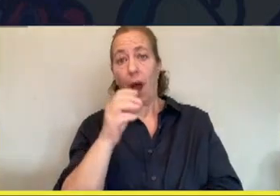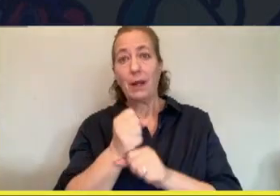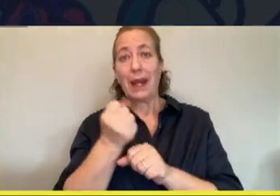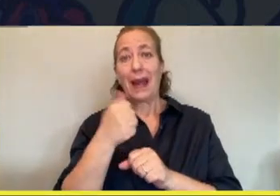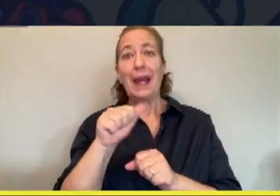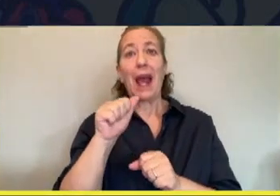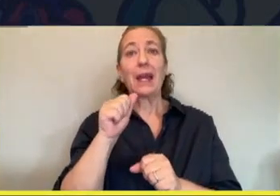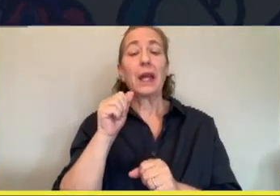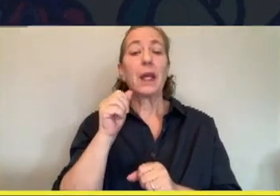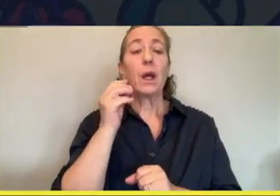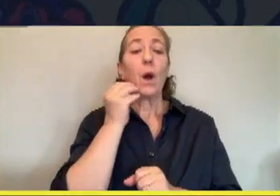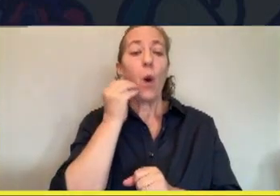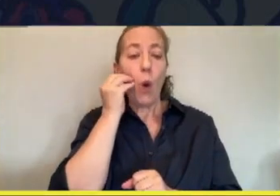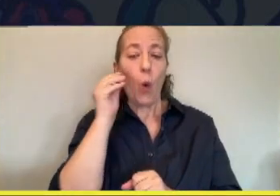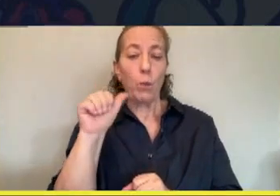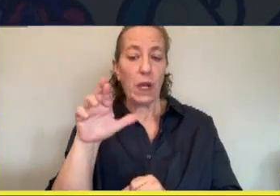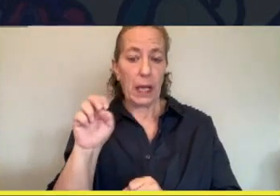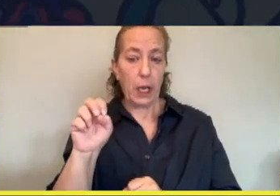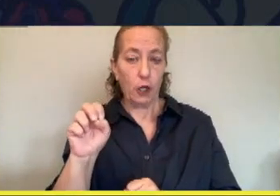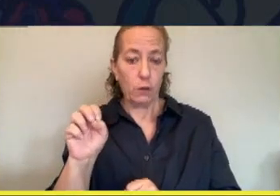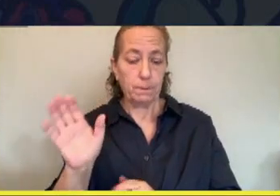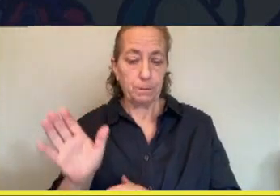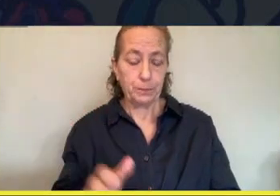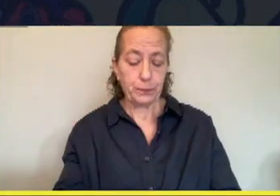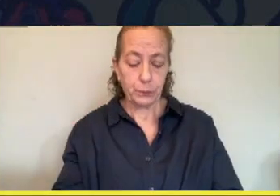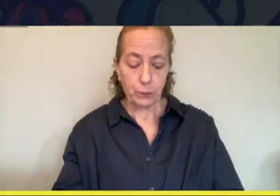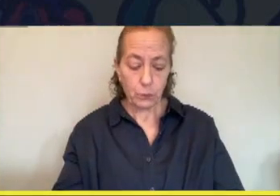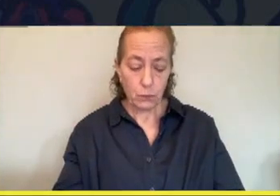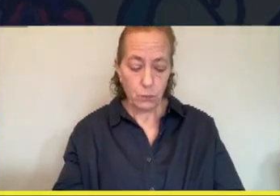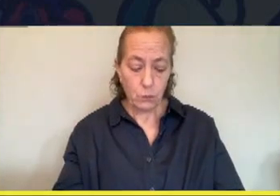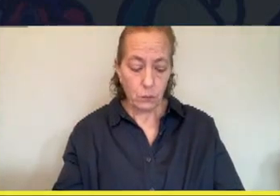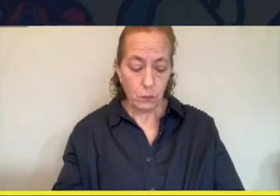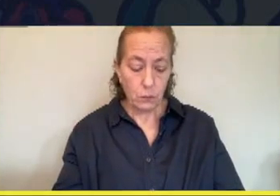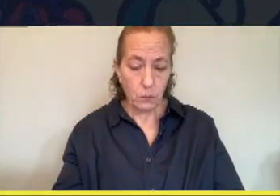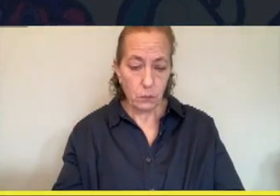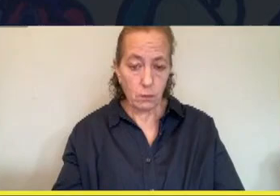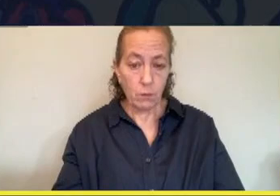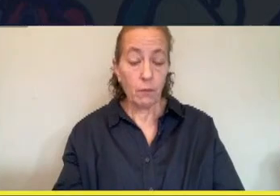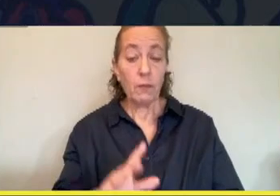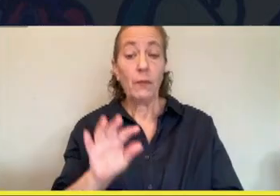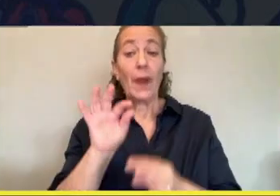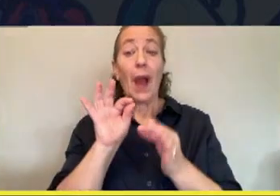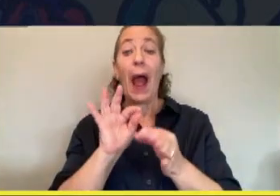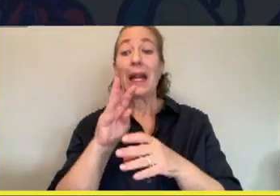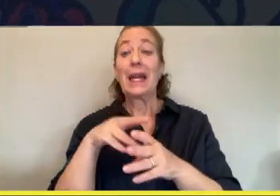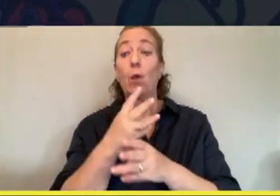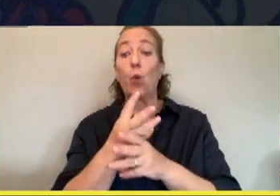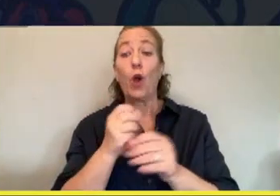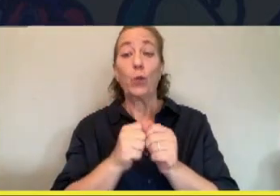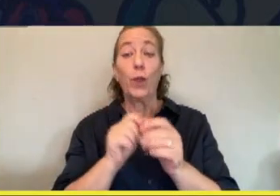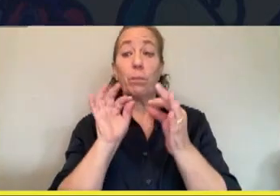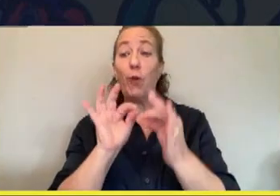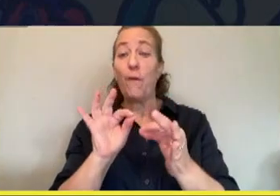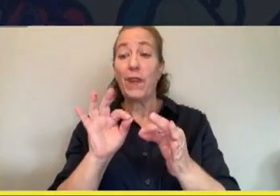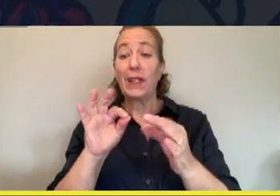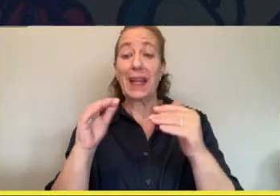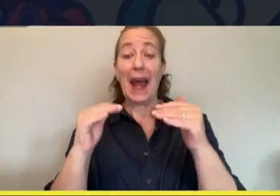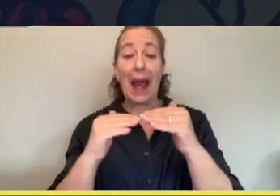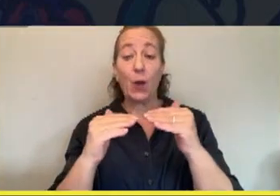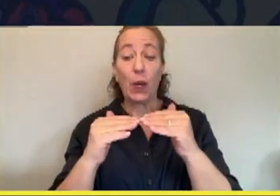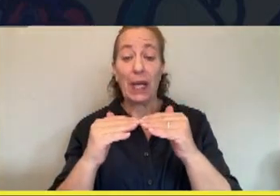health professional. So in ideal world with perfect equity, these